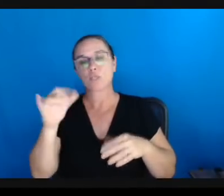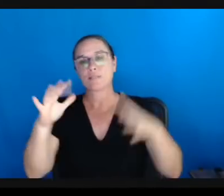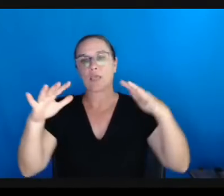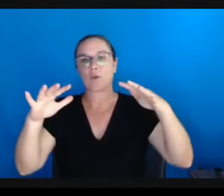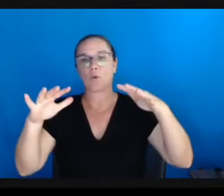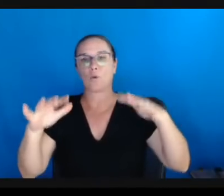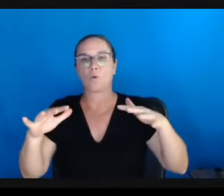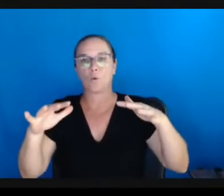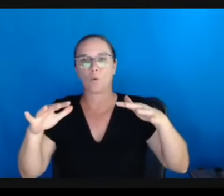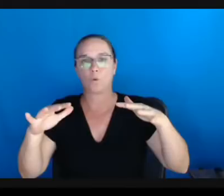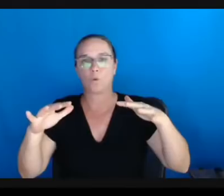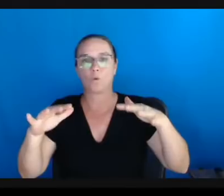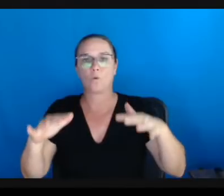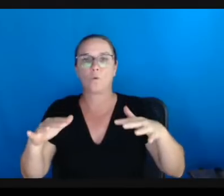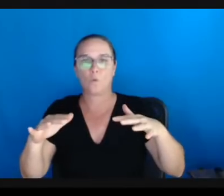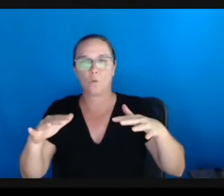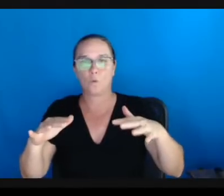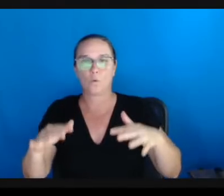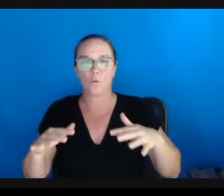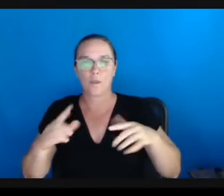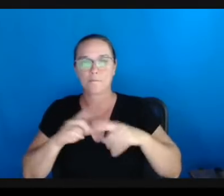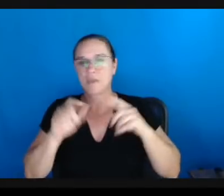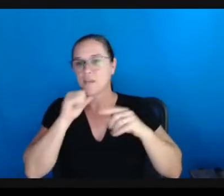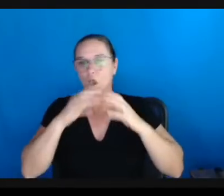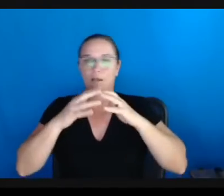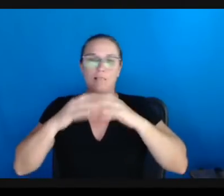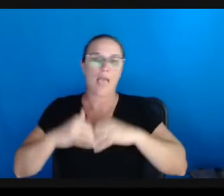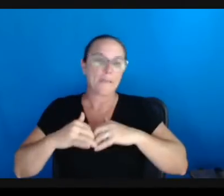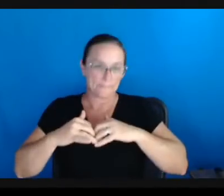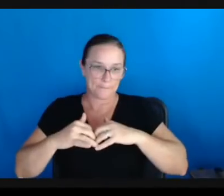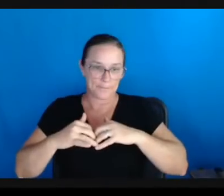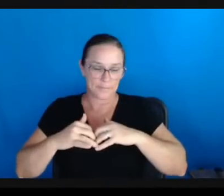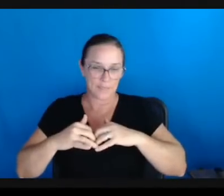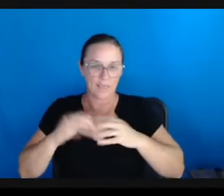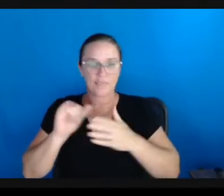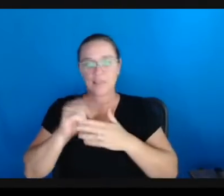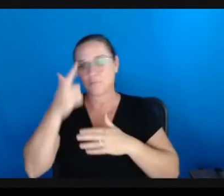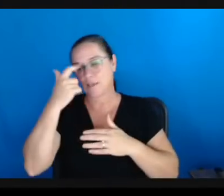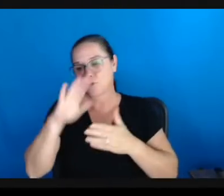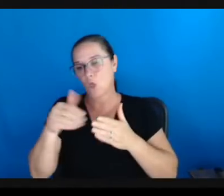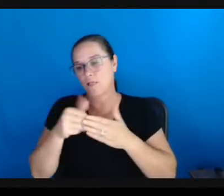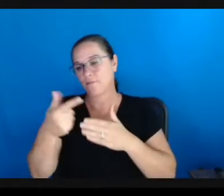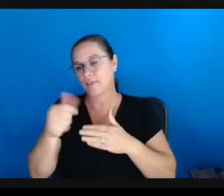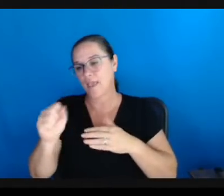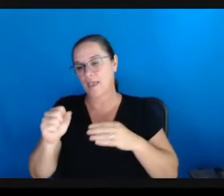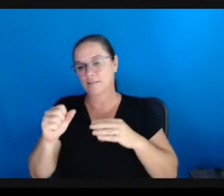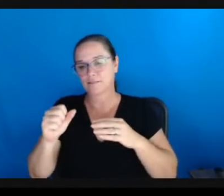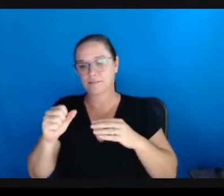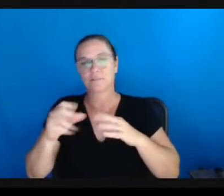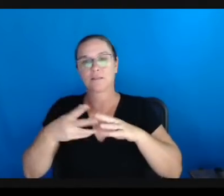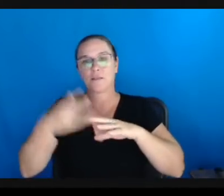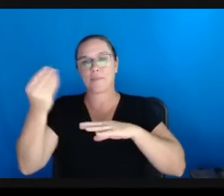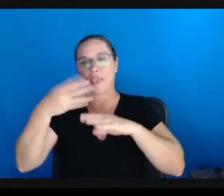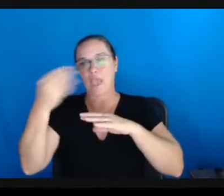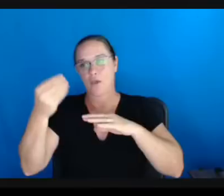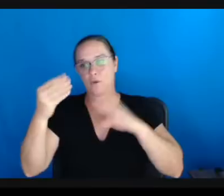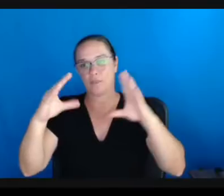and lower in elevation a bit there, but that's because of the gases are bubbling out, and it's kind of,